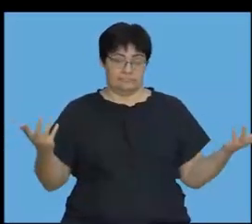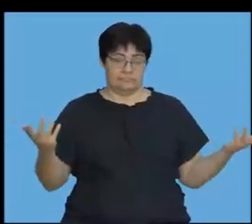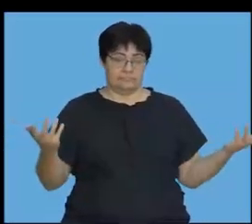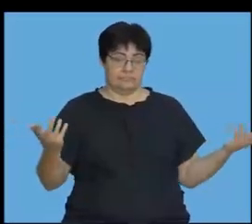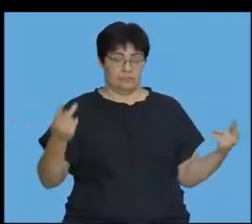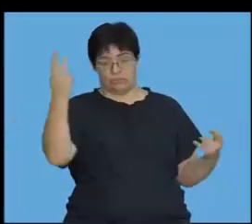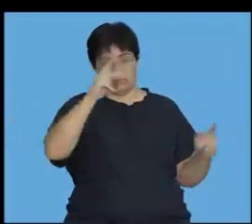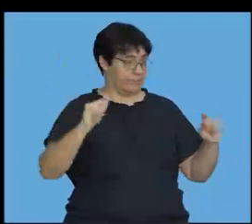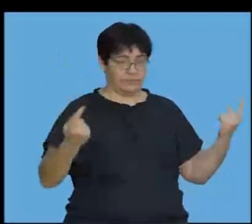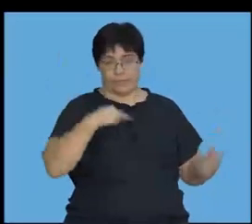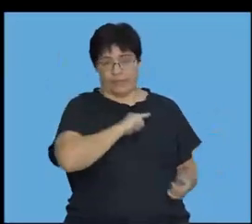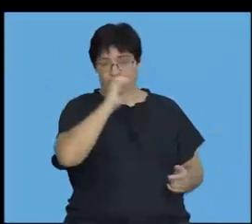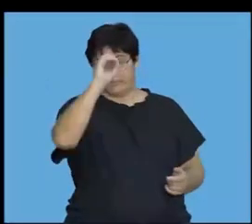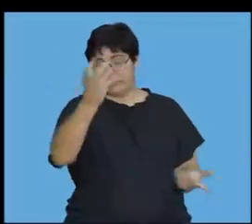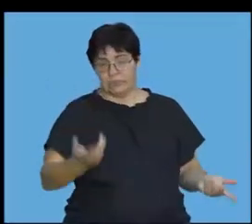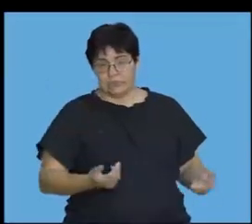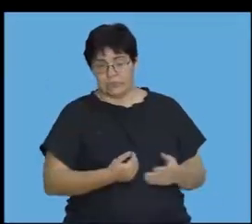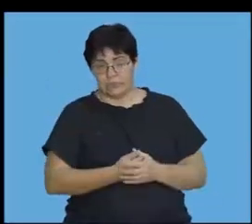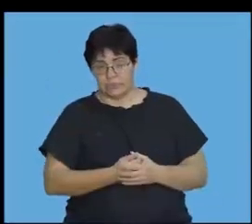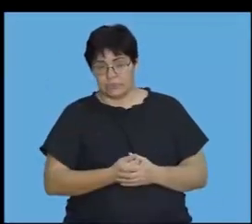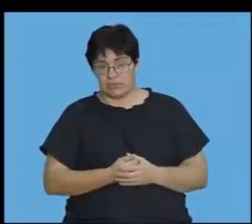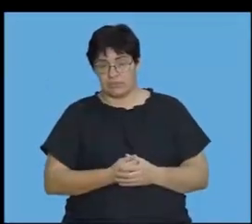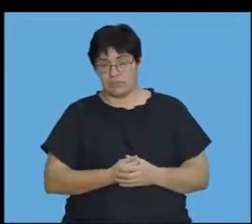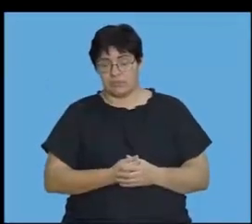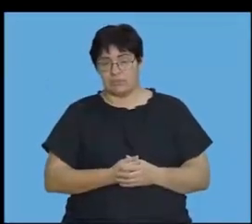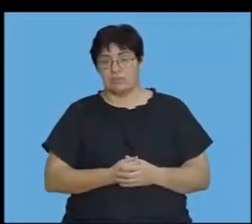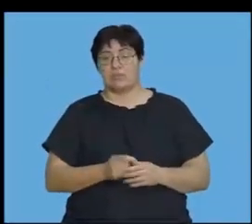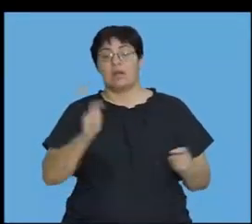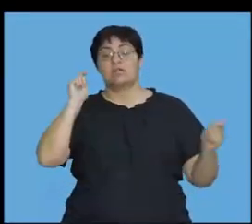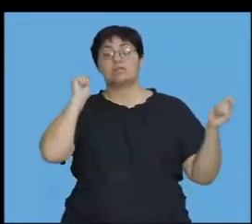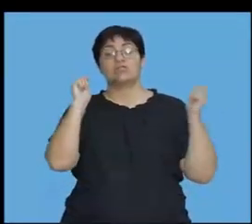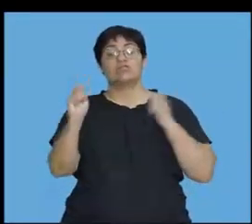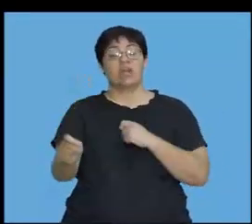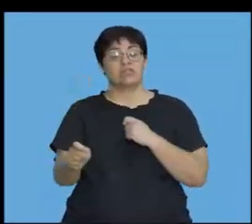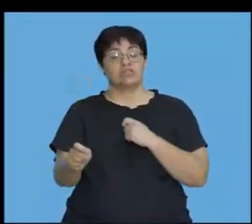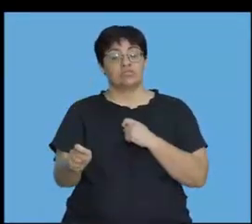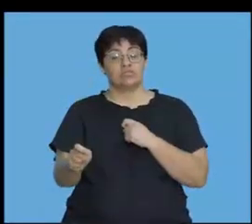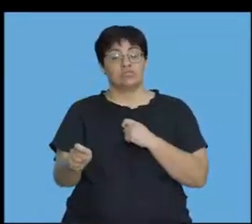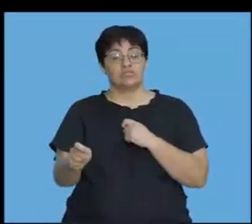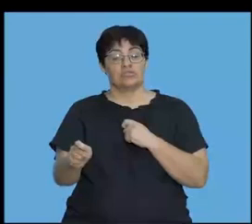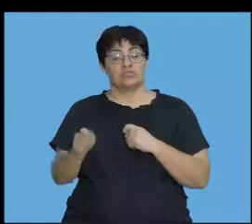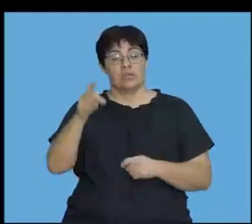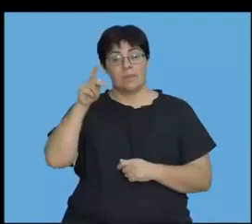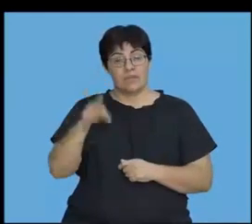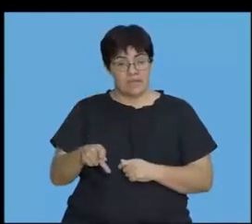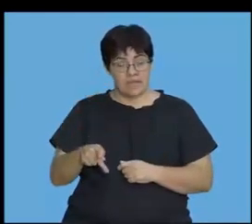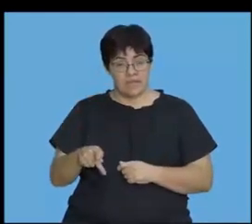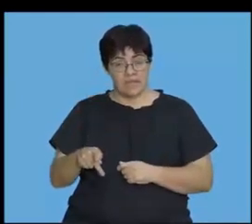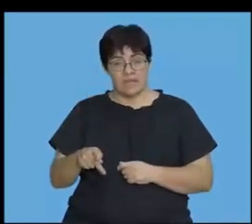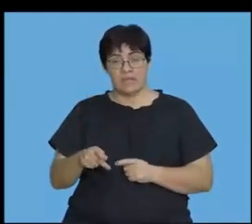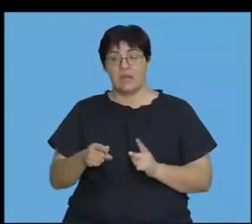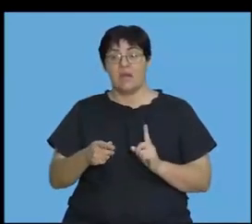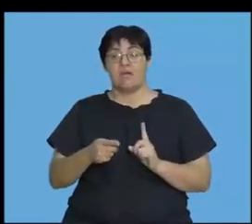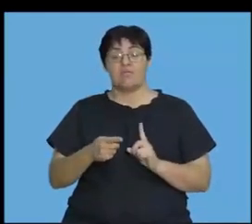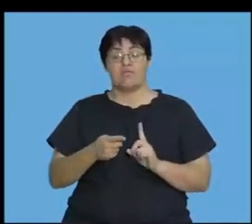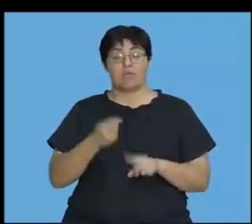Okay, didn't go anywhere. I can't draw a diagram at zero. Now, change in momentum has